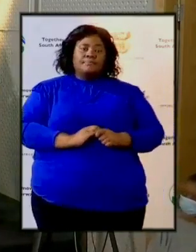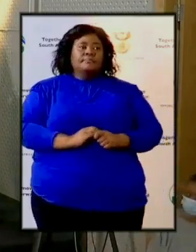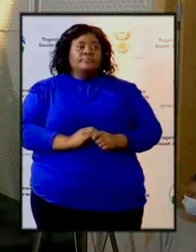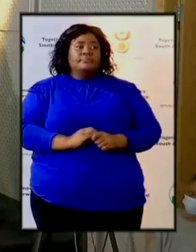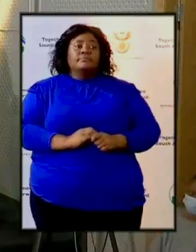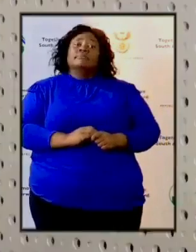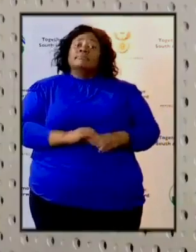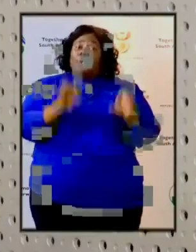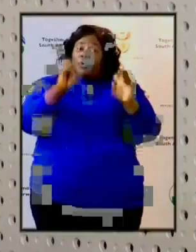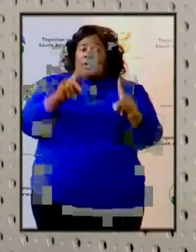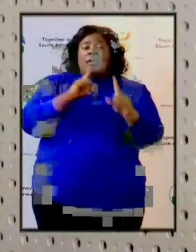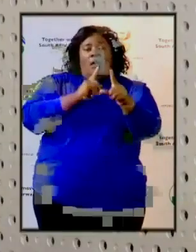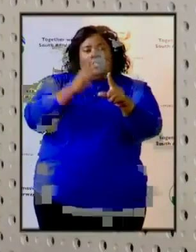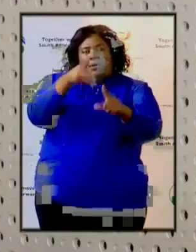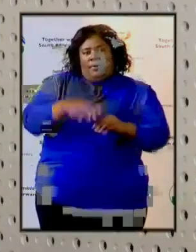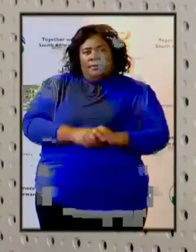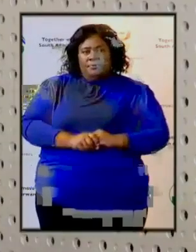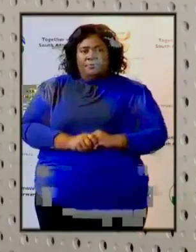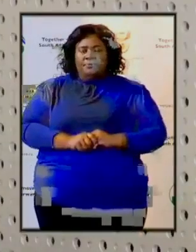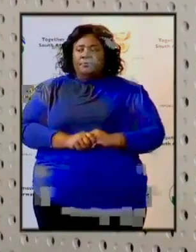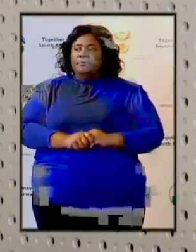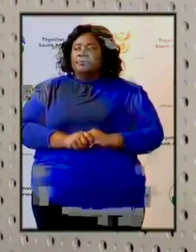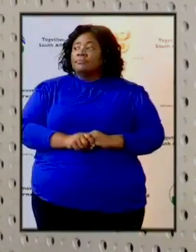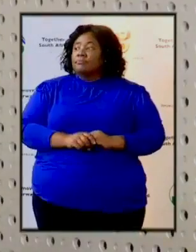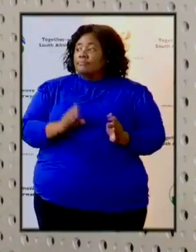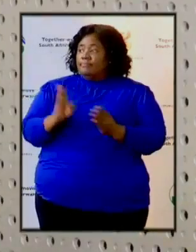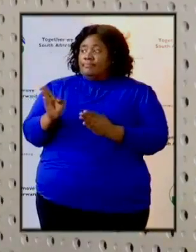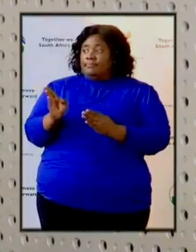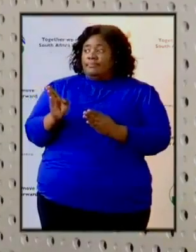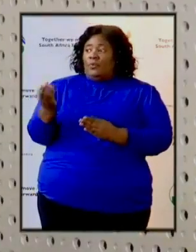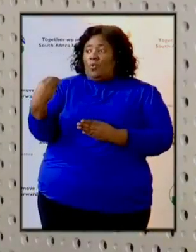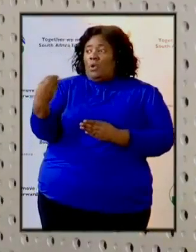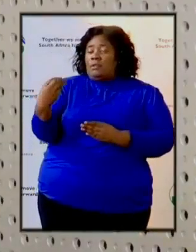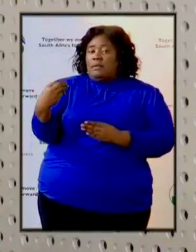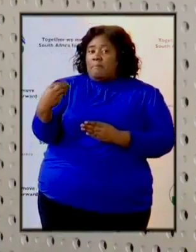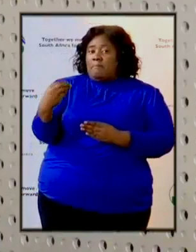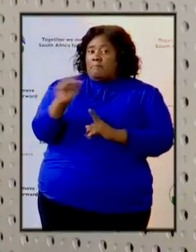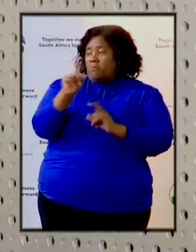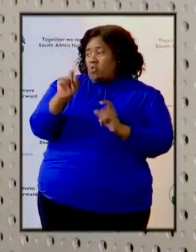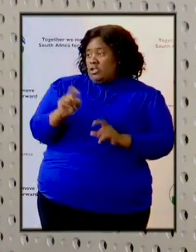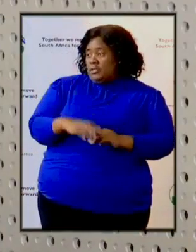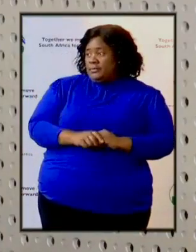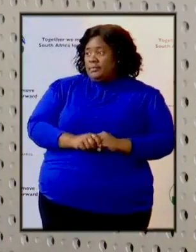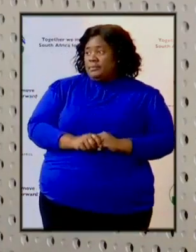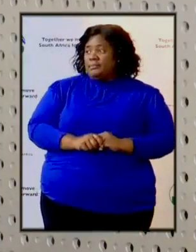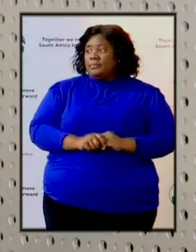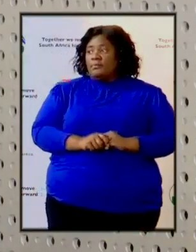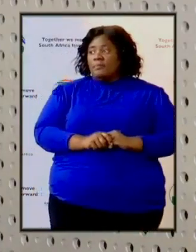Okay, we'll answer that one. Can we get to the WhatsApp team?